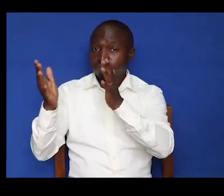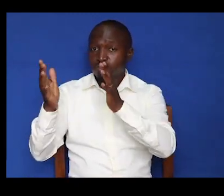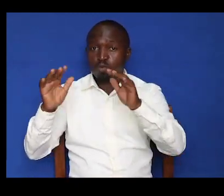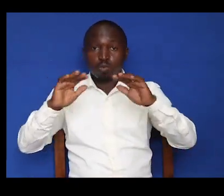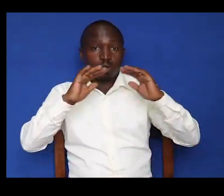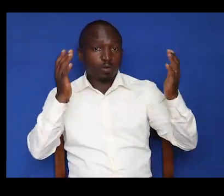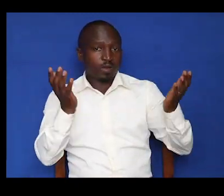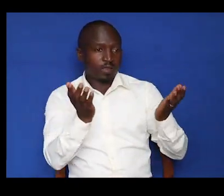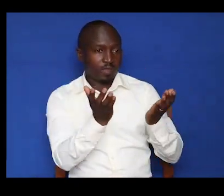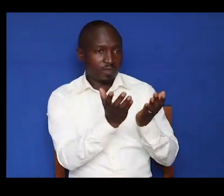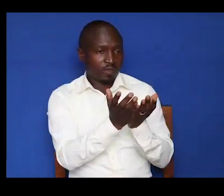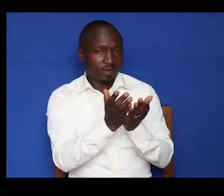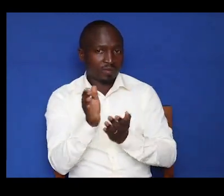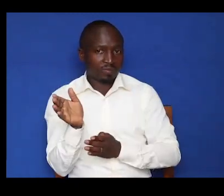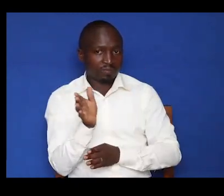2,